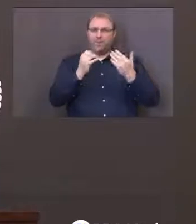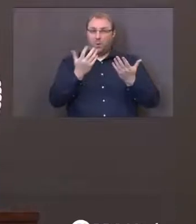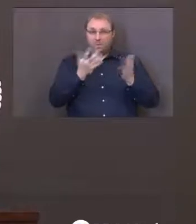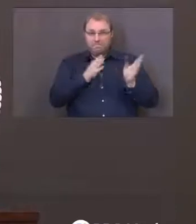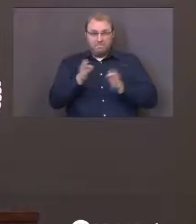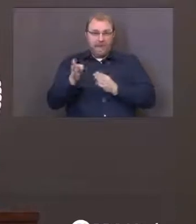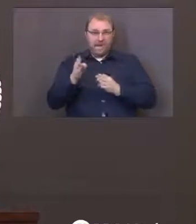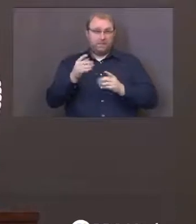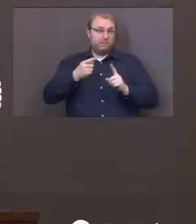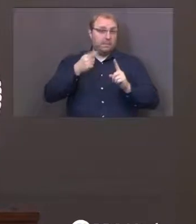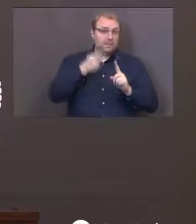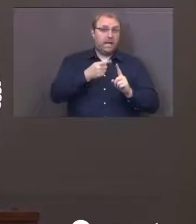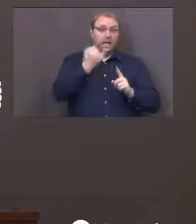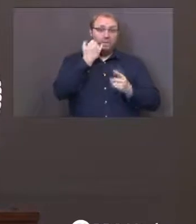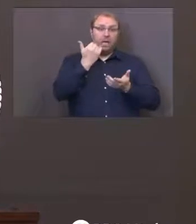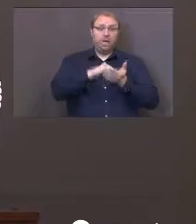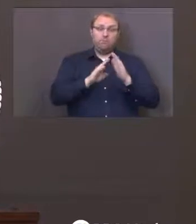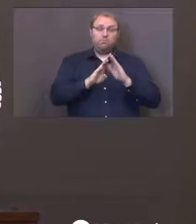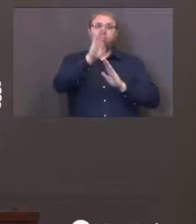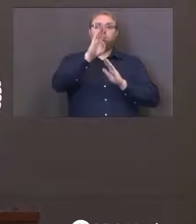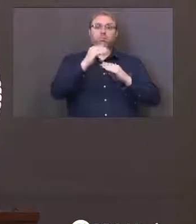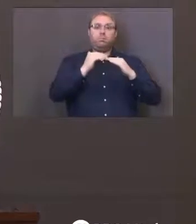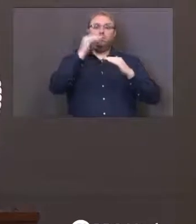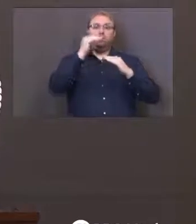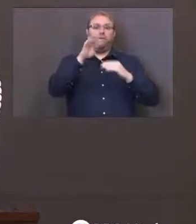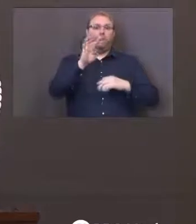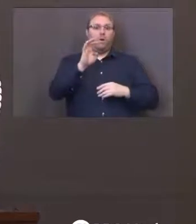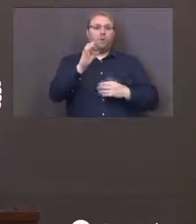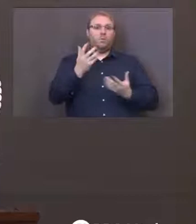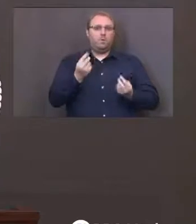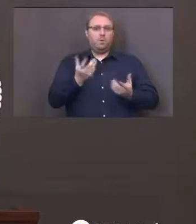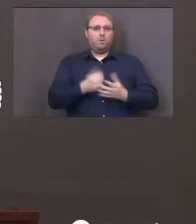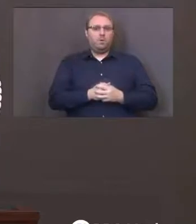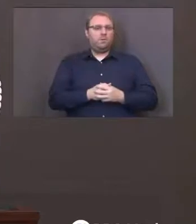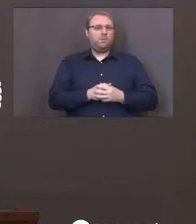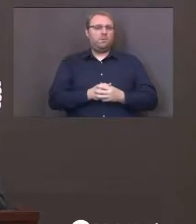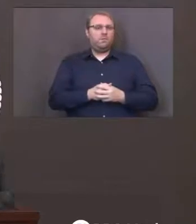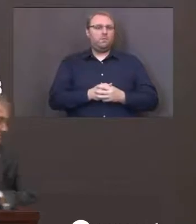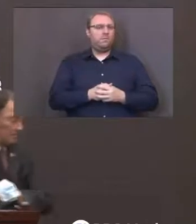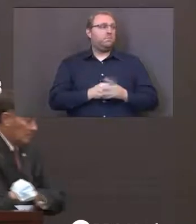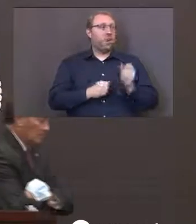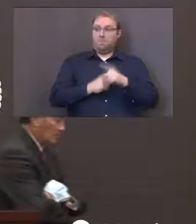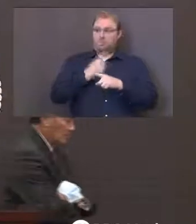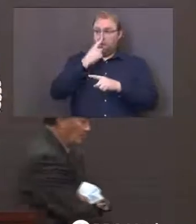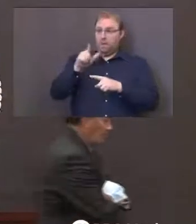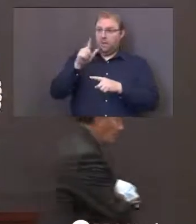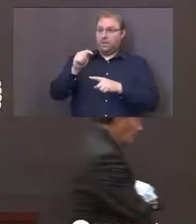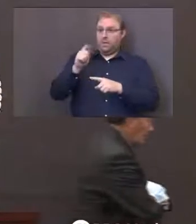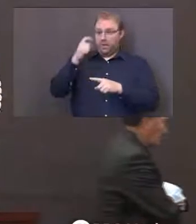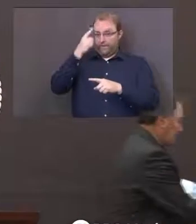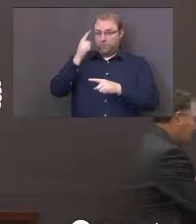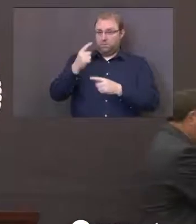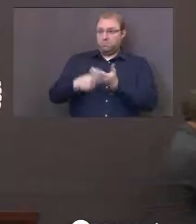anything specific if that happens again? Lieutenant Governor, can you come talk about that?